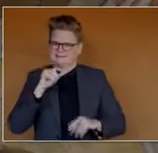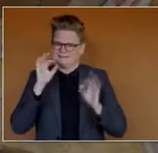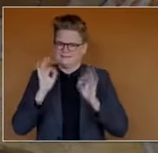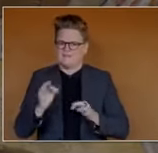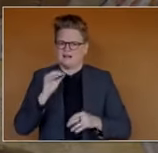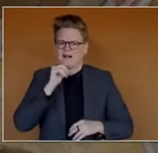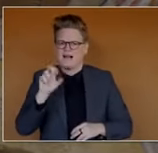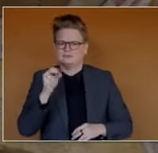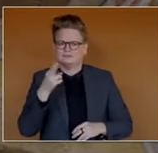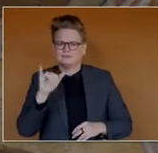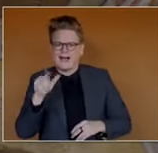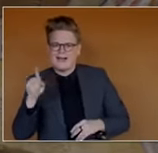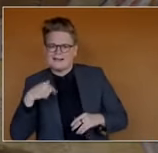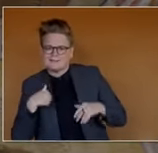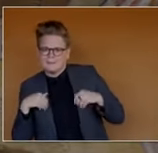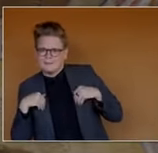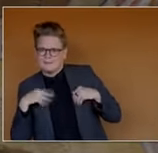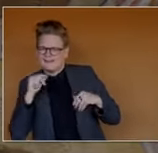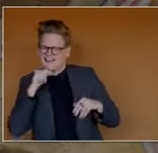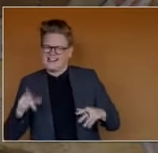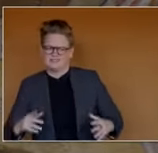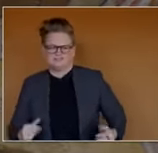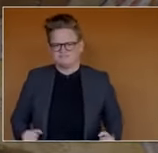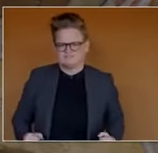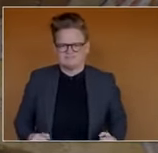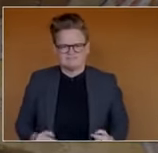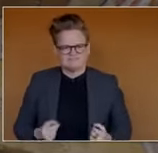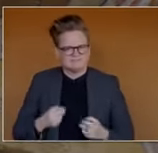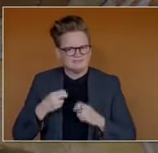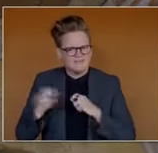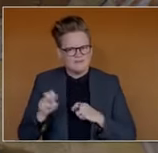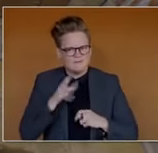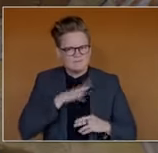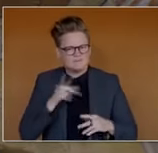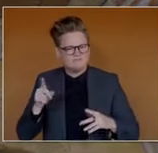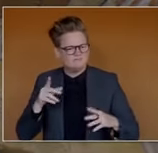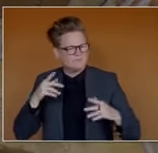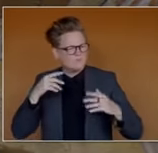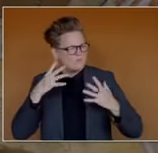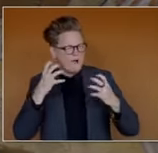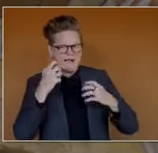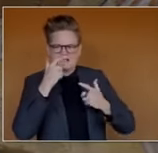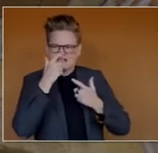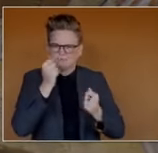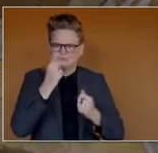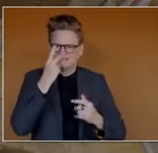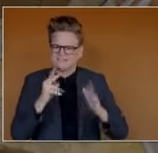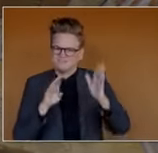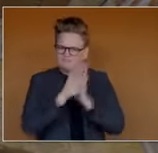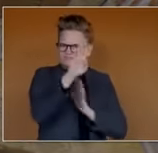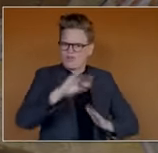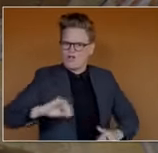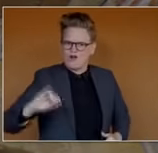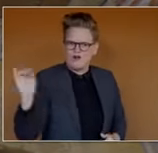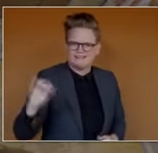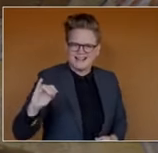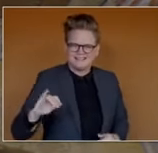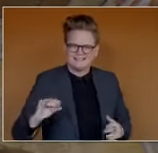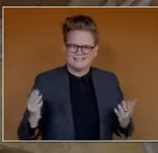investments here in Oakland. Throughout the county. Again, it's humbling to be here with the two budget chairs, who've been just incredible